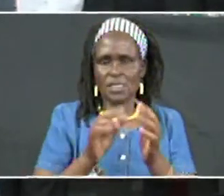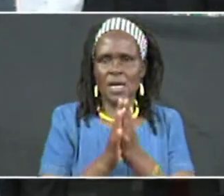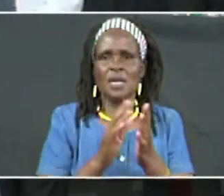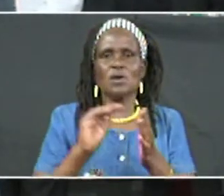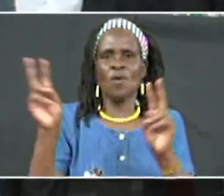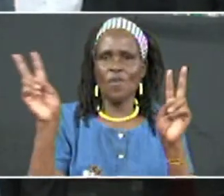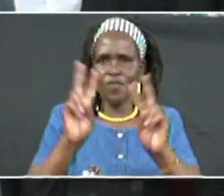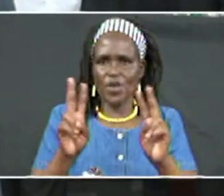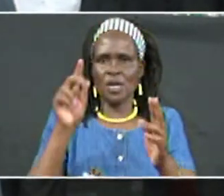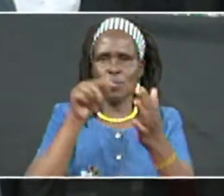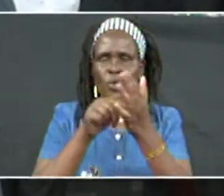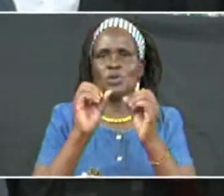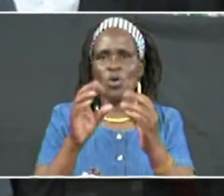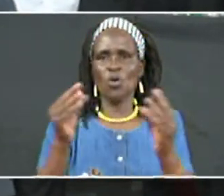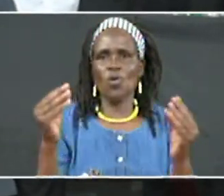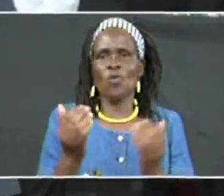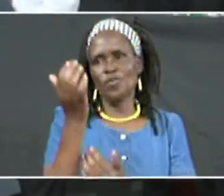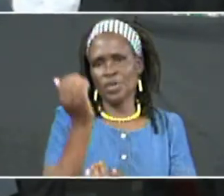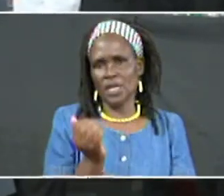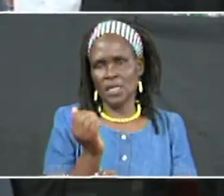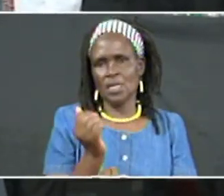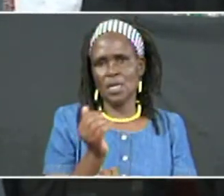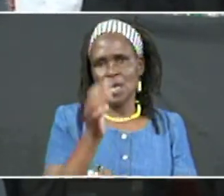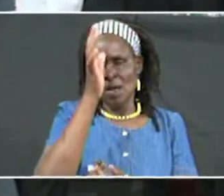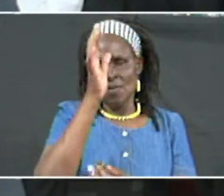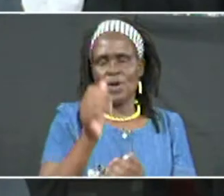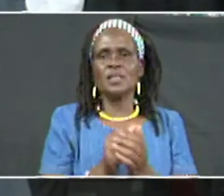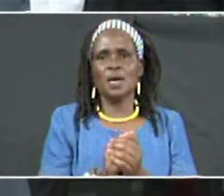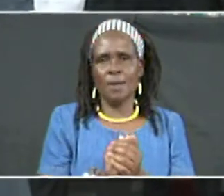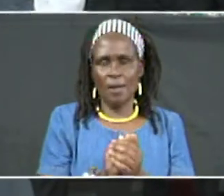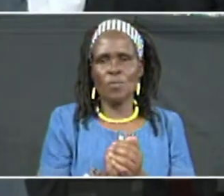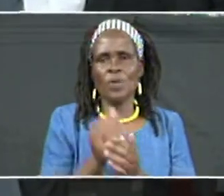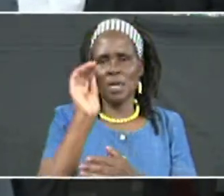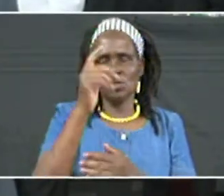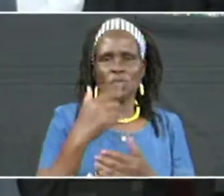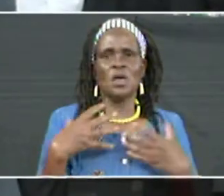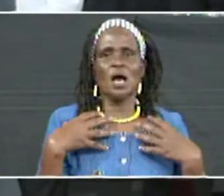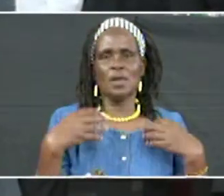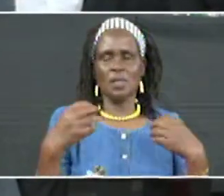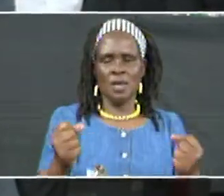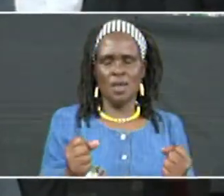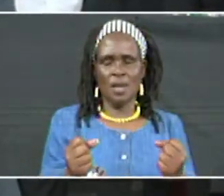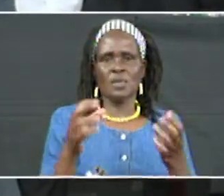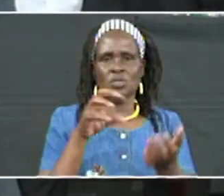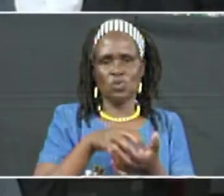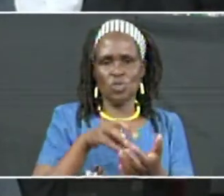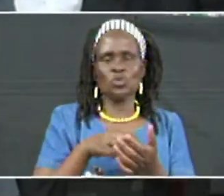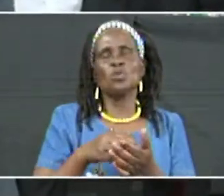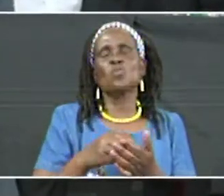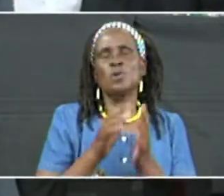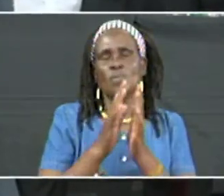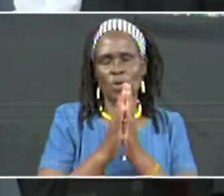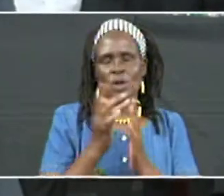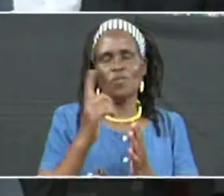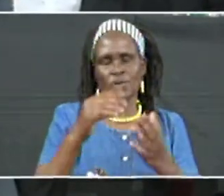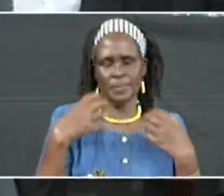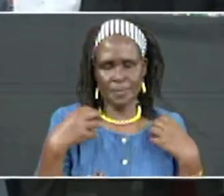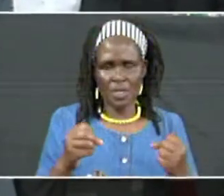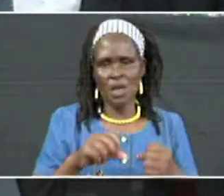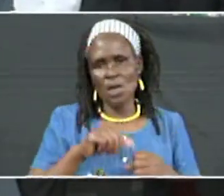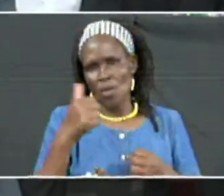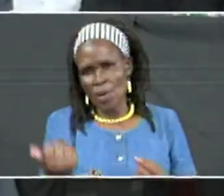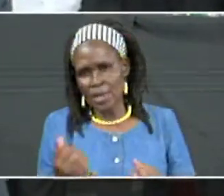need. Father, whether it is a healing situation, we pray for your healing. Whether, Lord, it's a